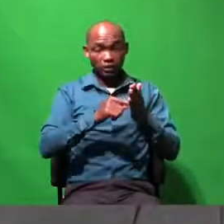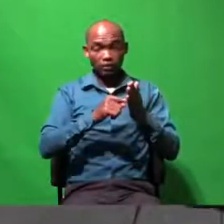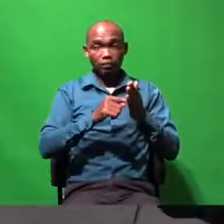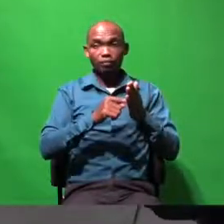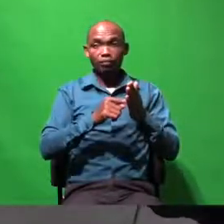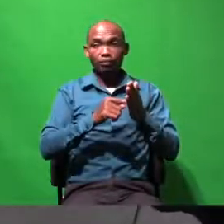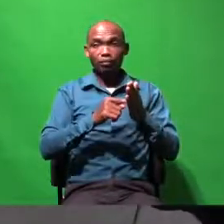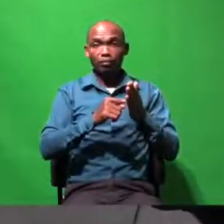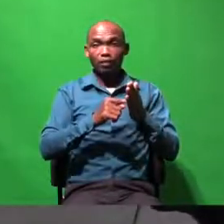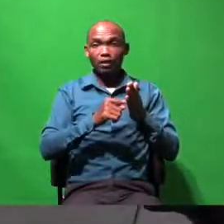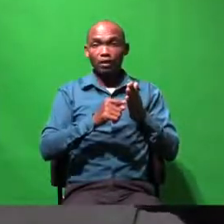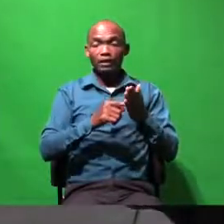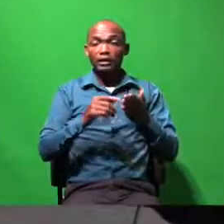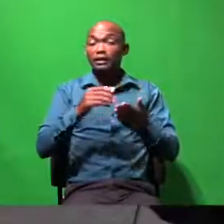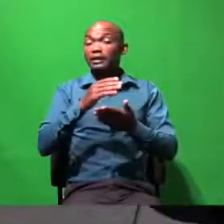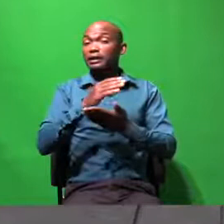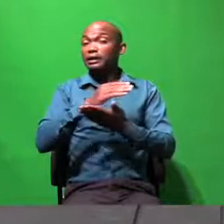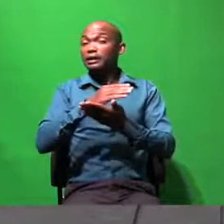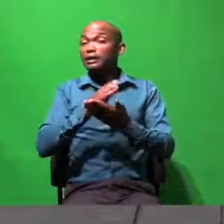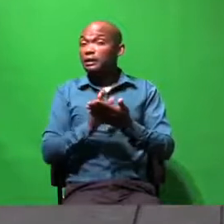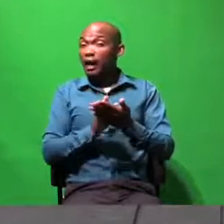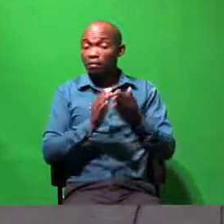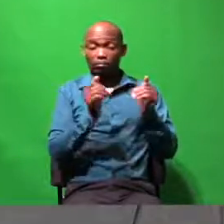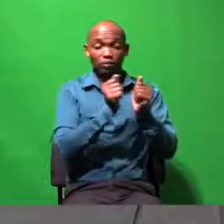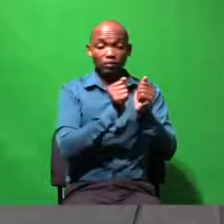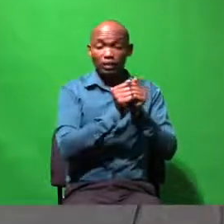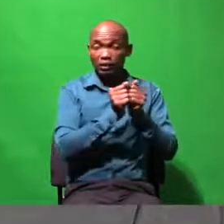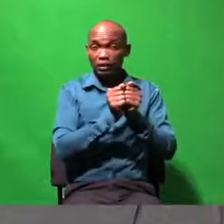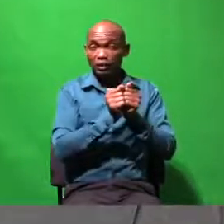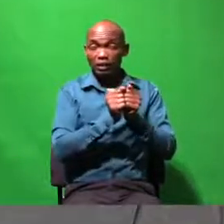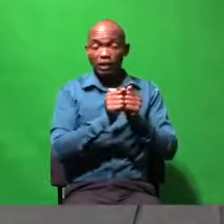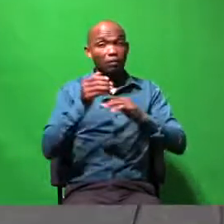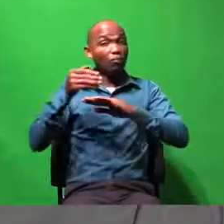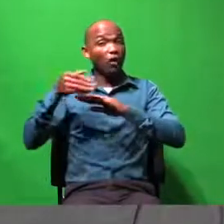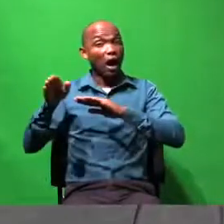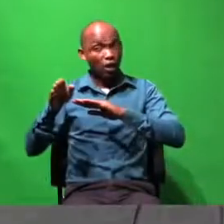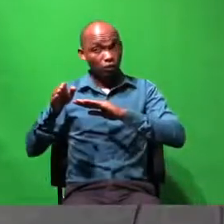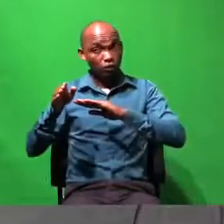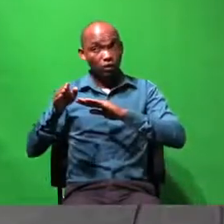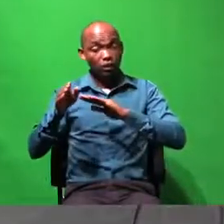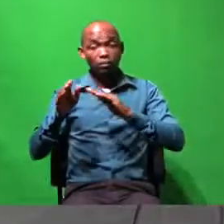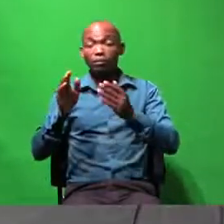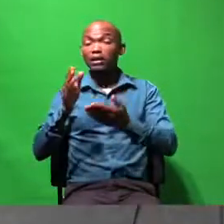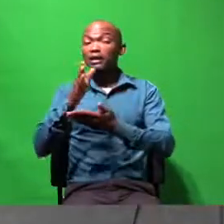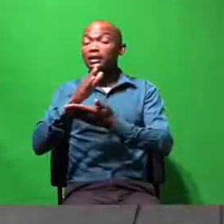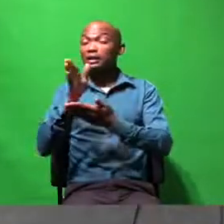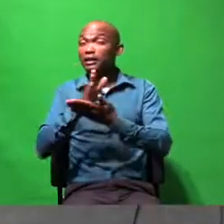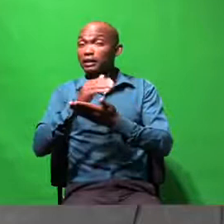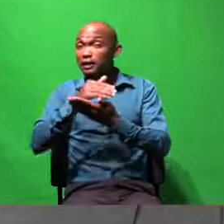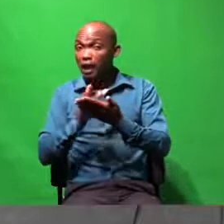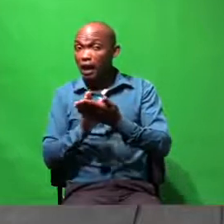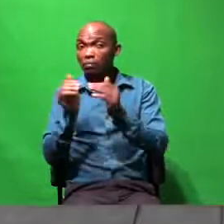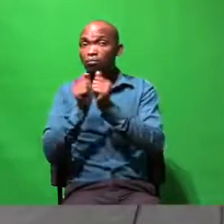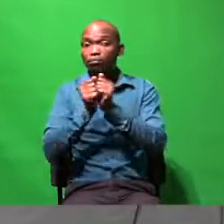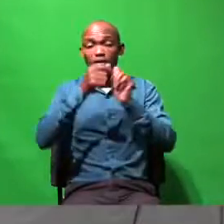as some substances move out the blood capillary, there are some substances will